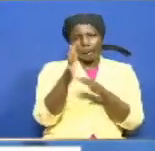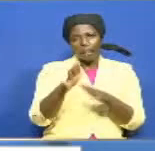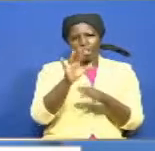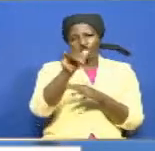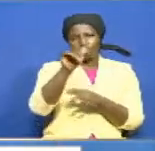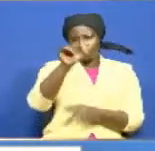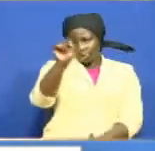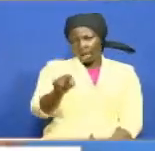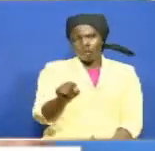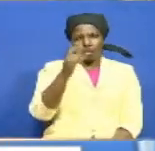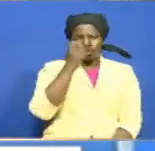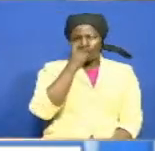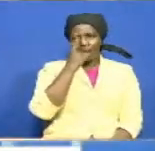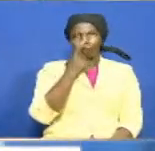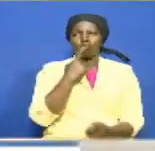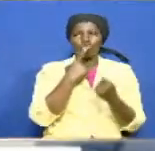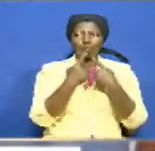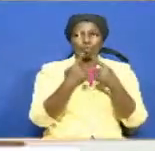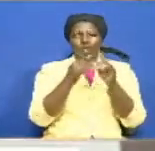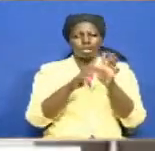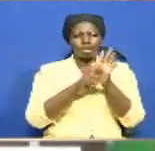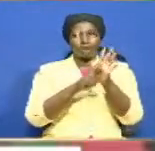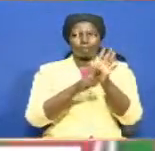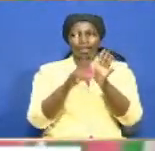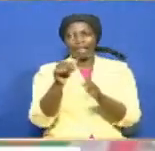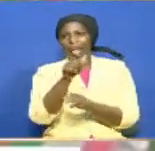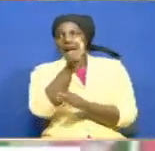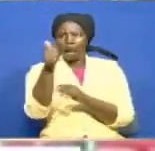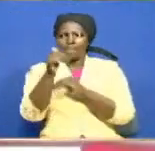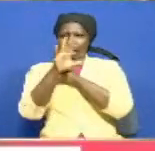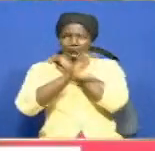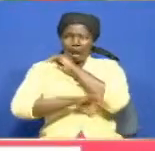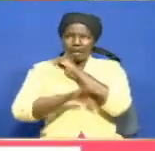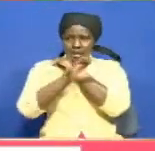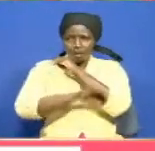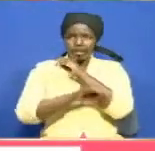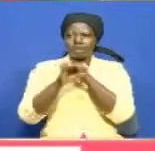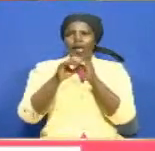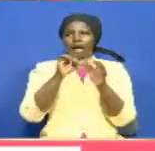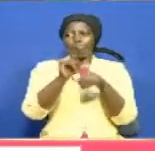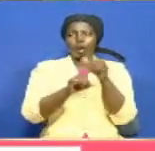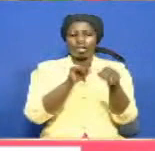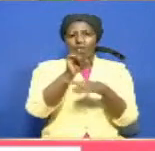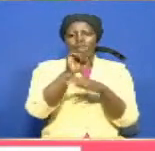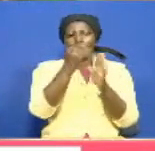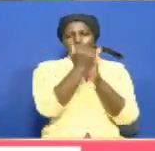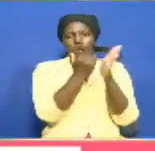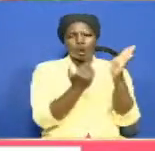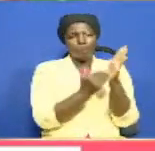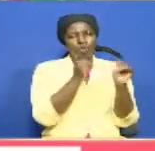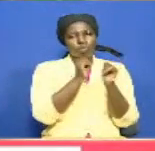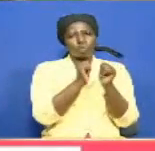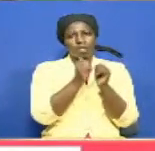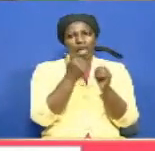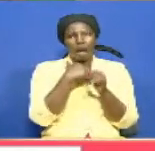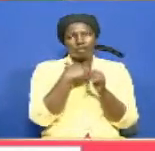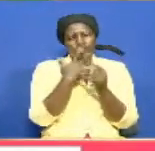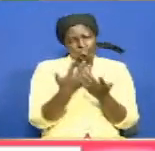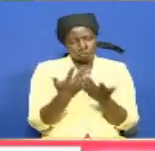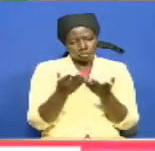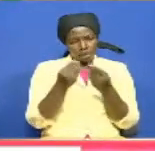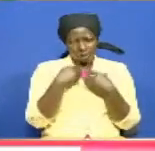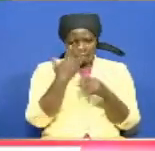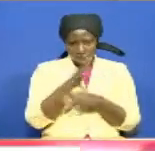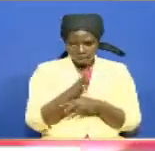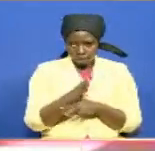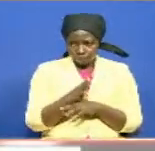South Sudan to speak on behalf of the other countries on this program and how they see it. So, Your